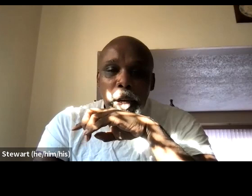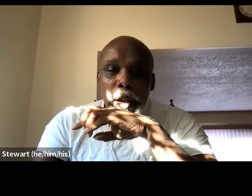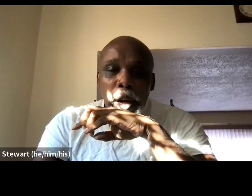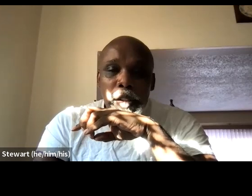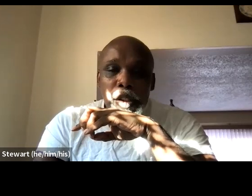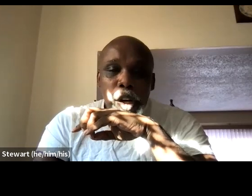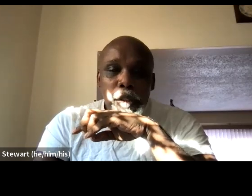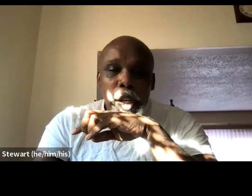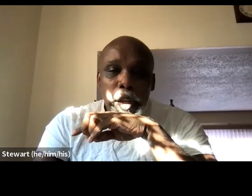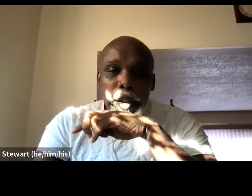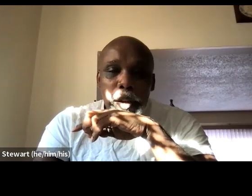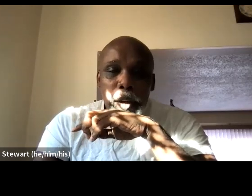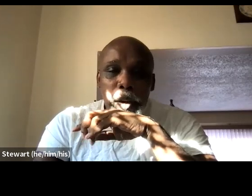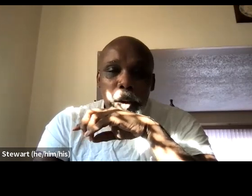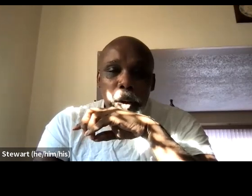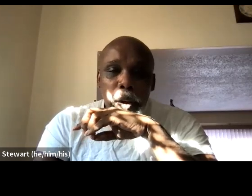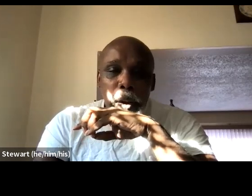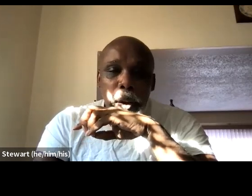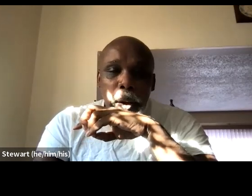Right. And the artist is Charles Hilliard.